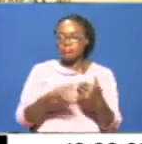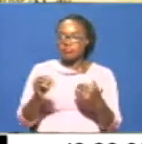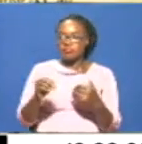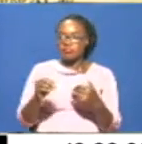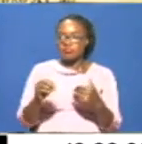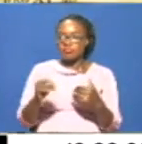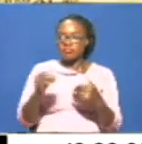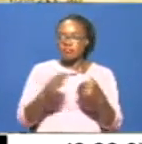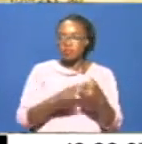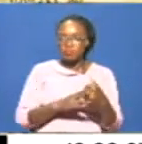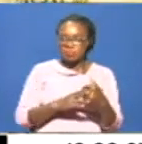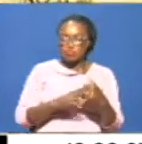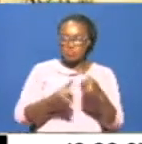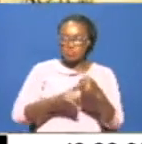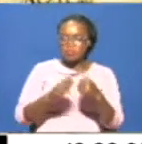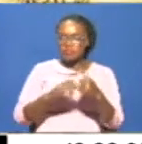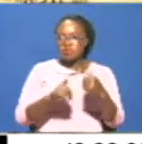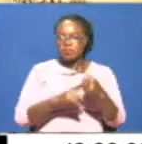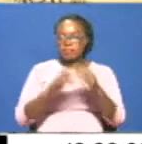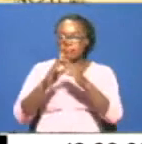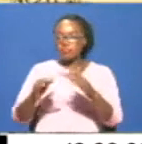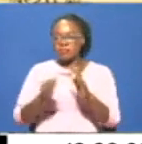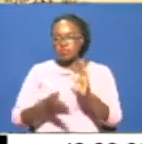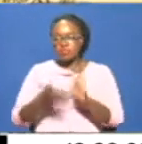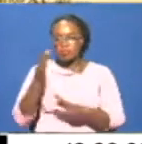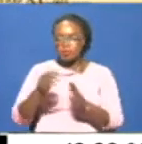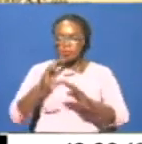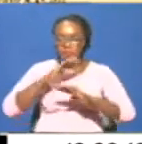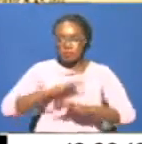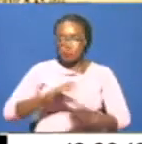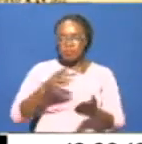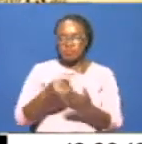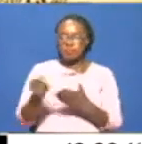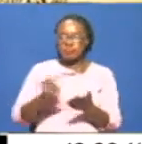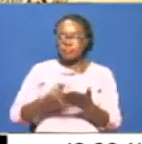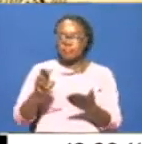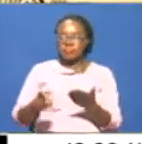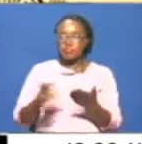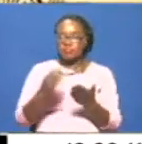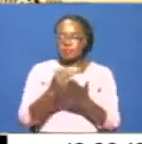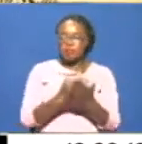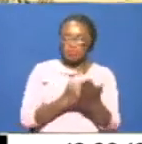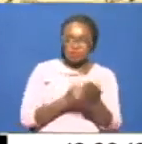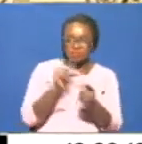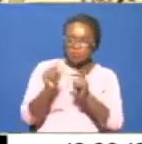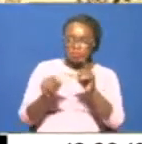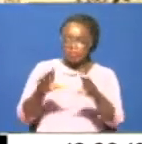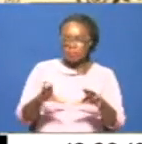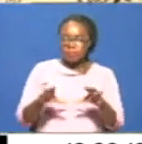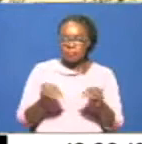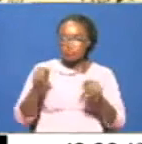366 households identified for the emergency relief cash transfer program will each receive